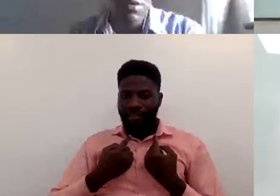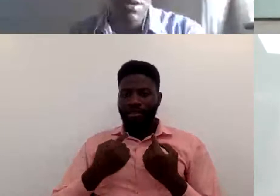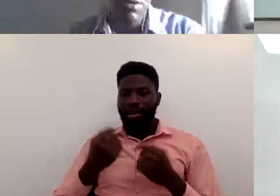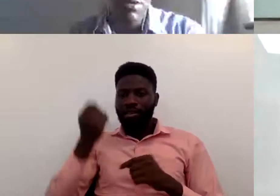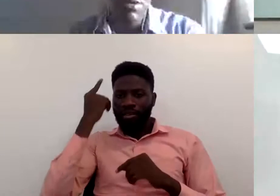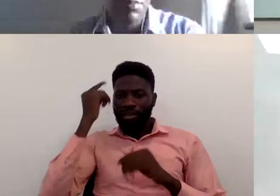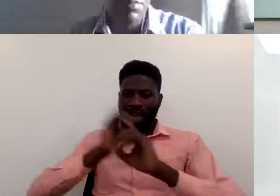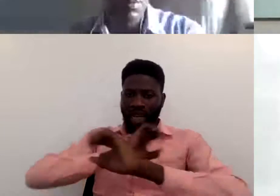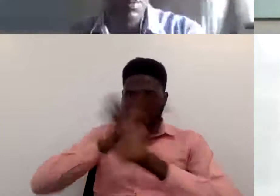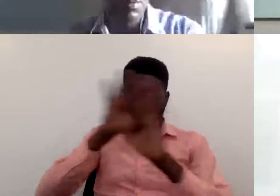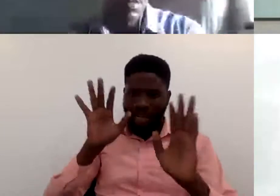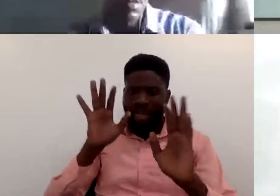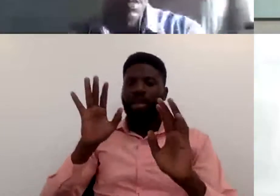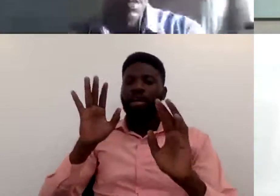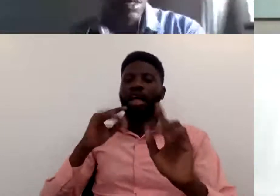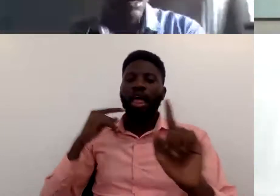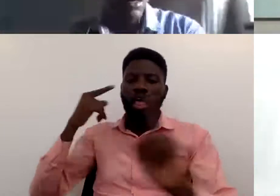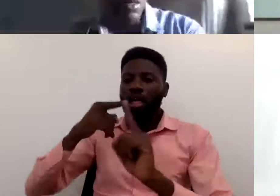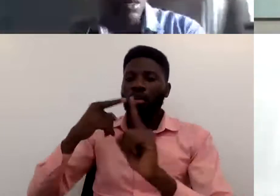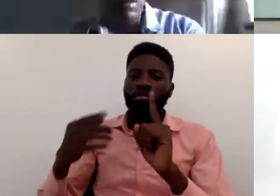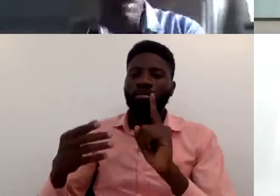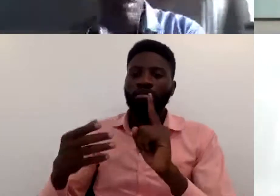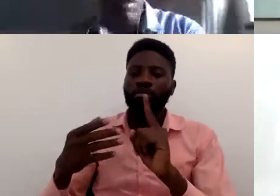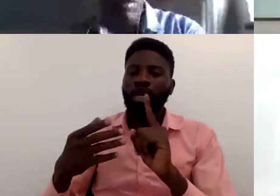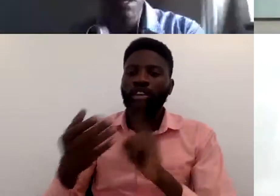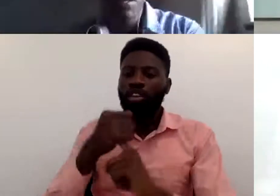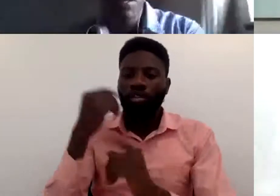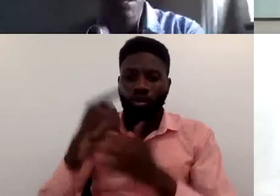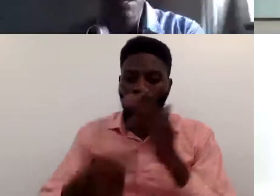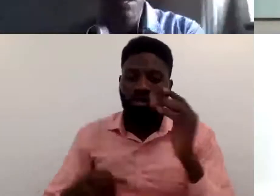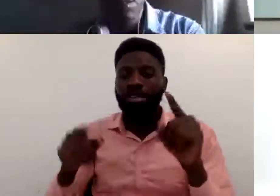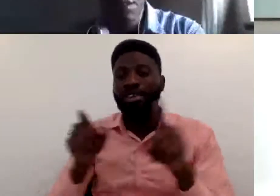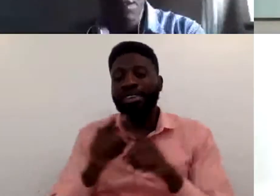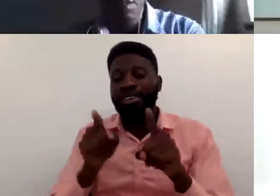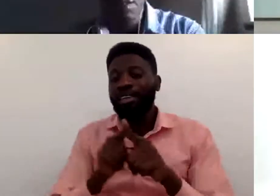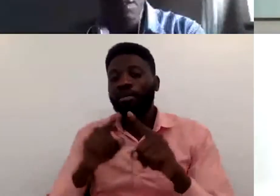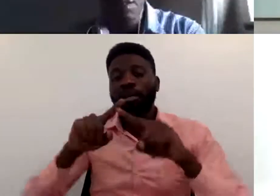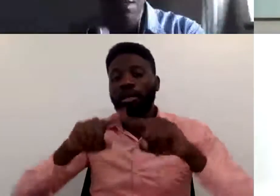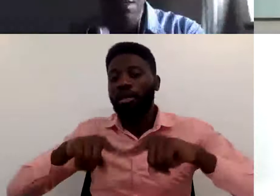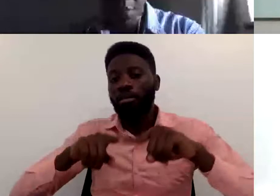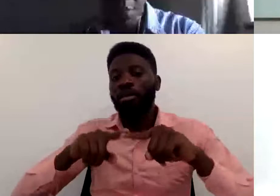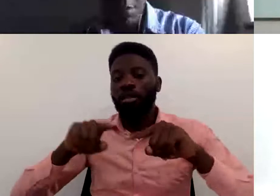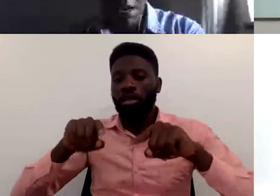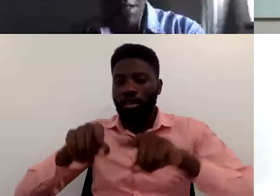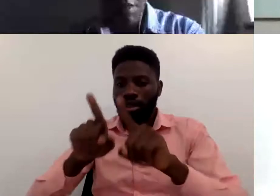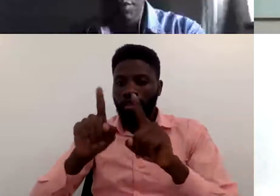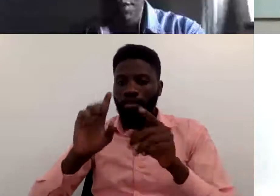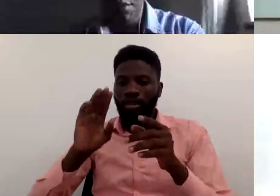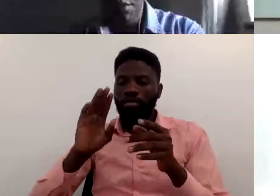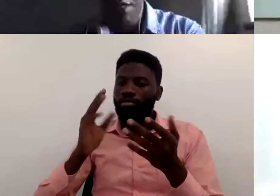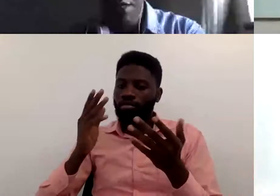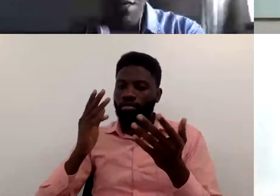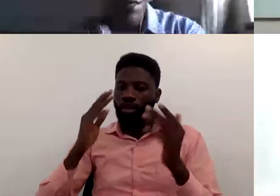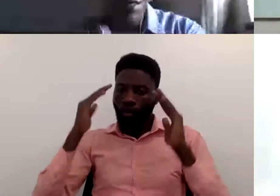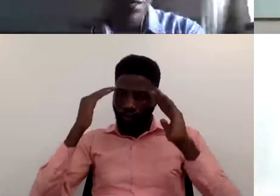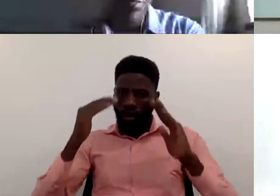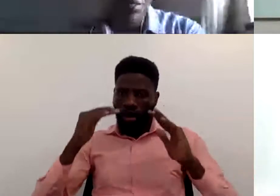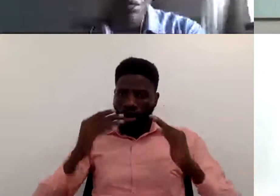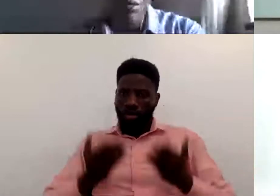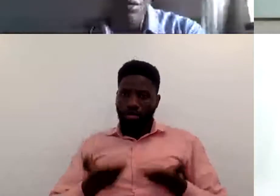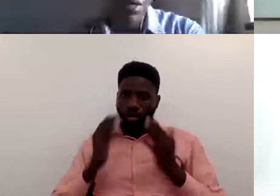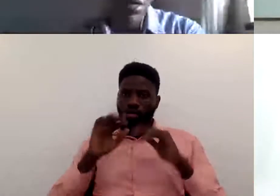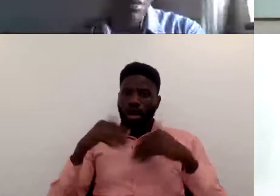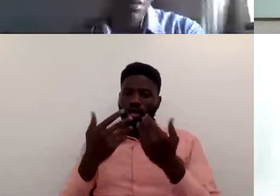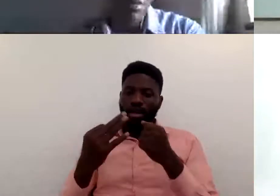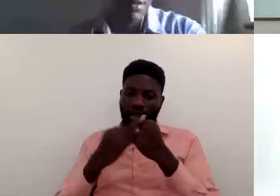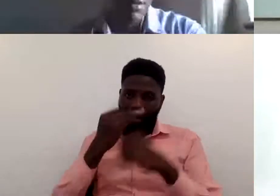what you wanted to pursue. It also depended on how much investment that you made in yourself. So back to the 8 hours